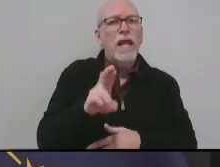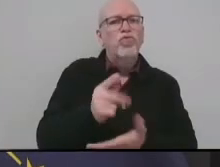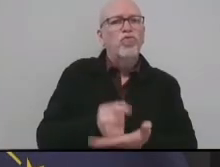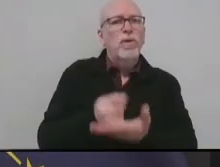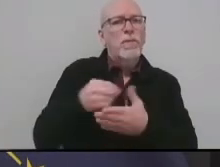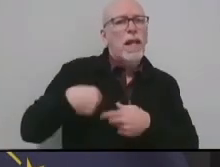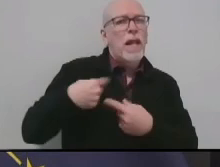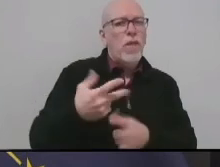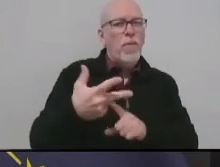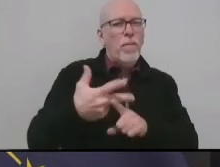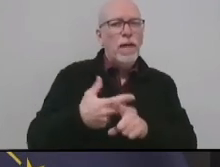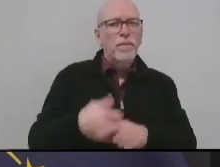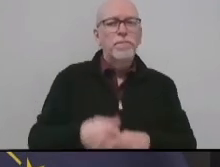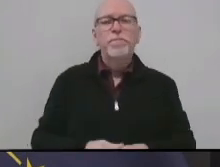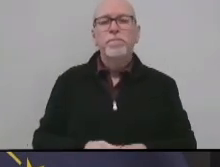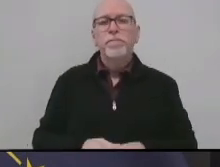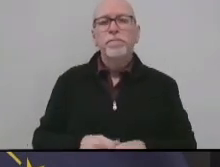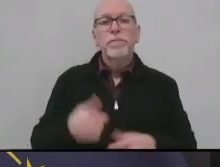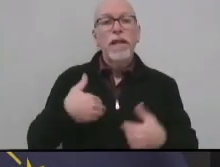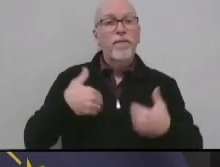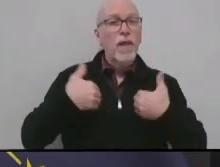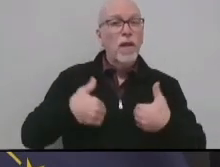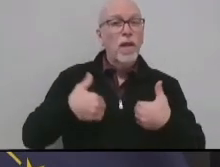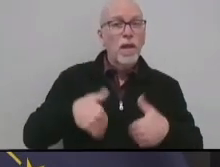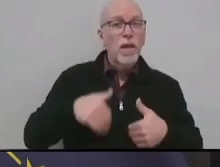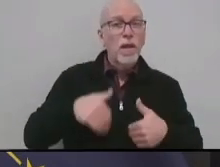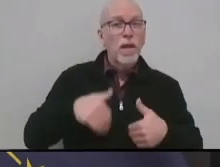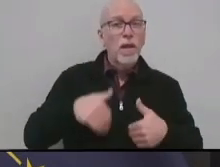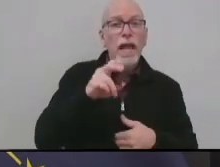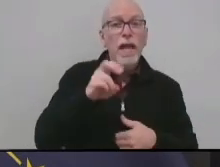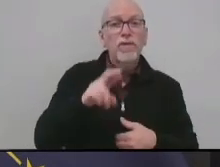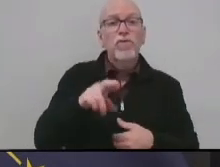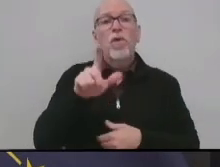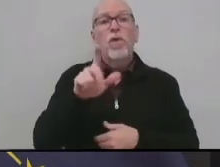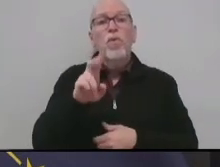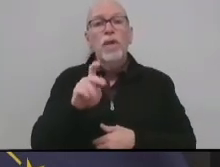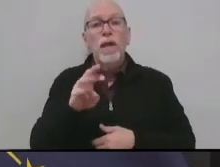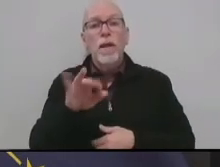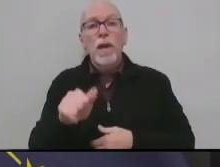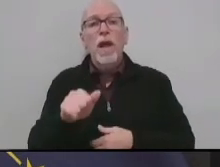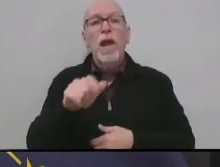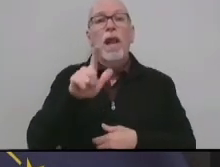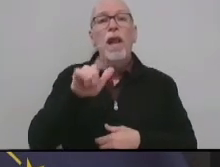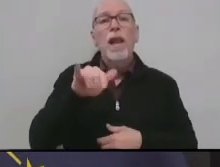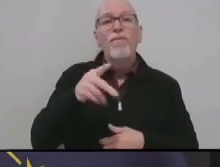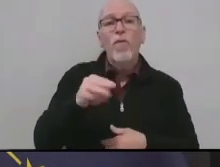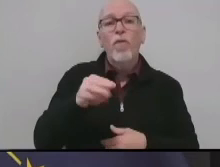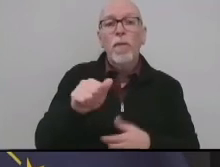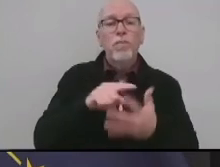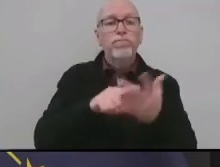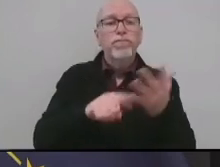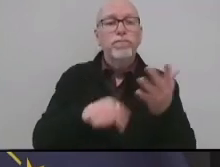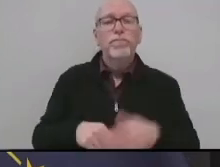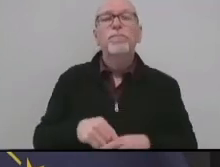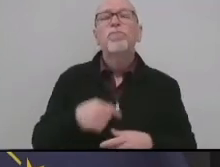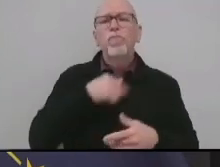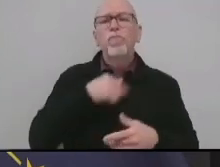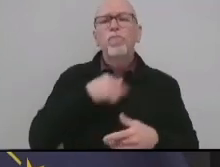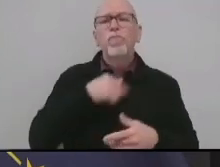primary lung cancer, lymphoma, leukemia, or multiple myeloma. We will be contacting you and will begin outreach